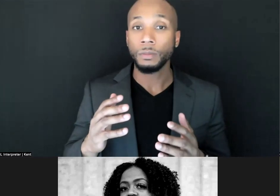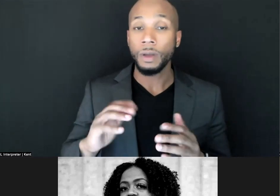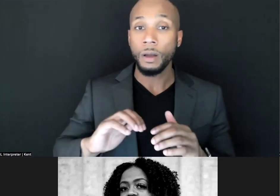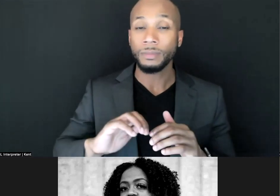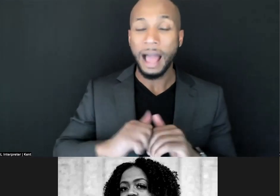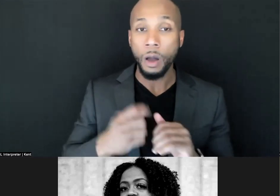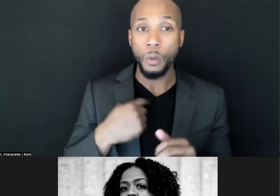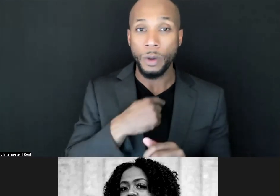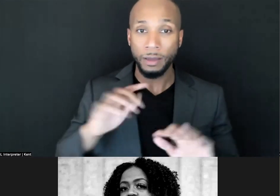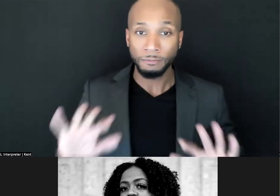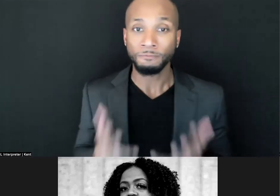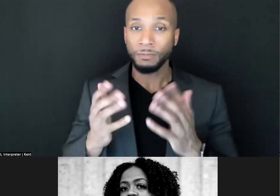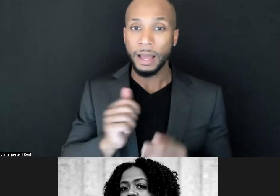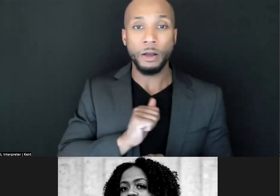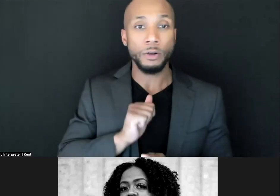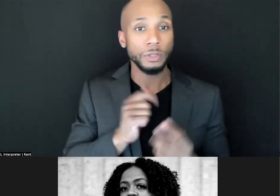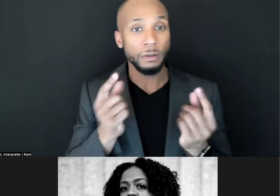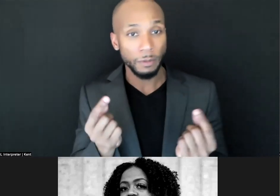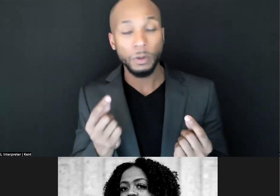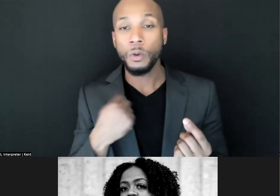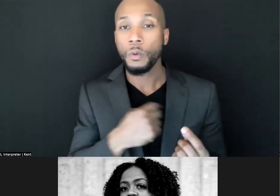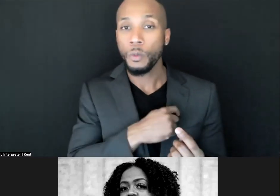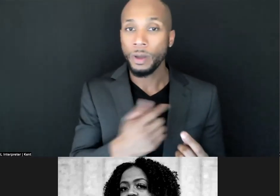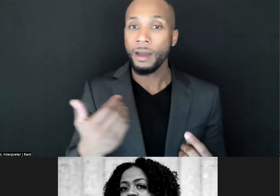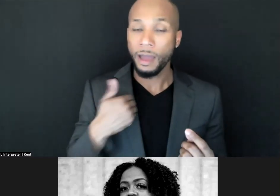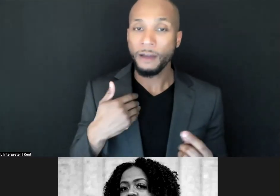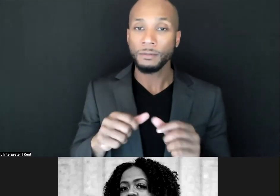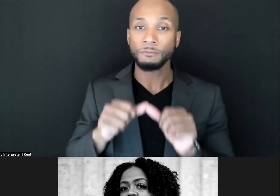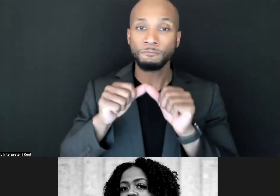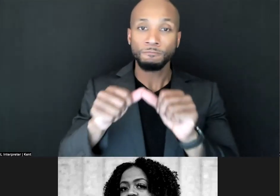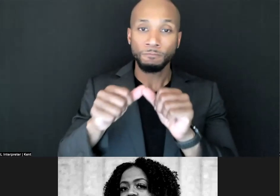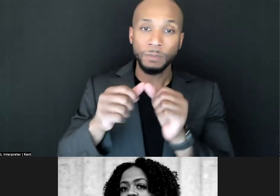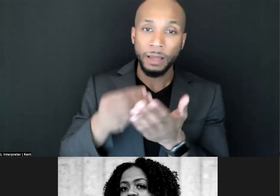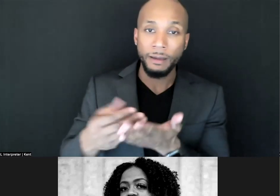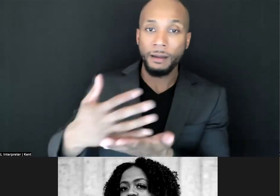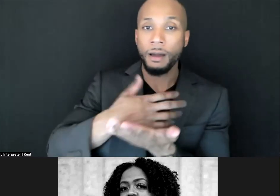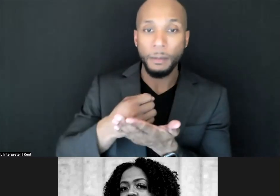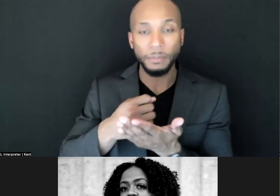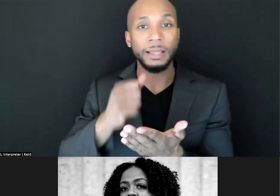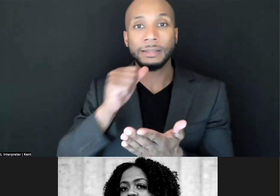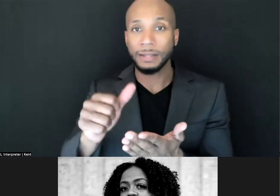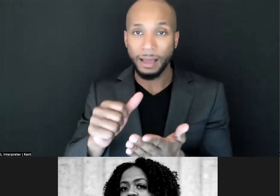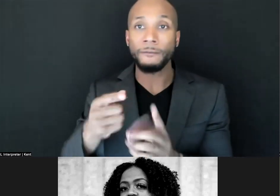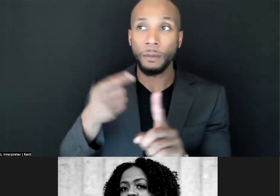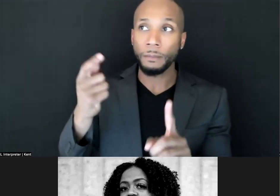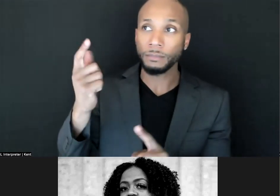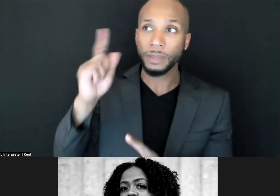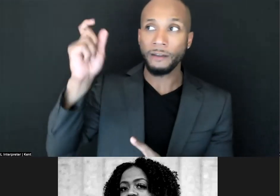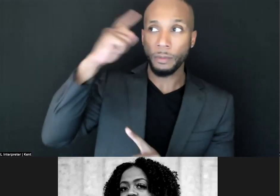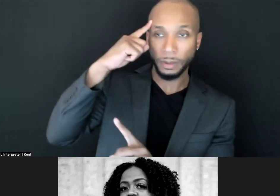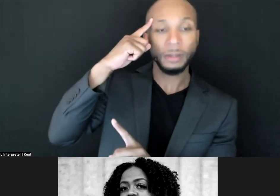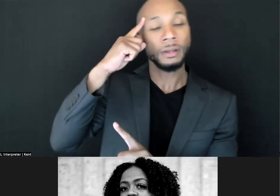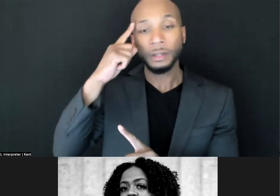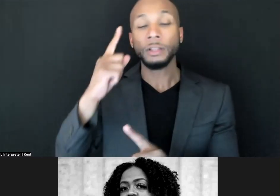in that is that we have a steady income that is not an entitlement from the government. There's